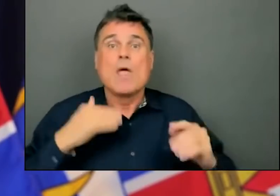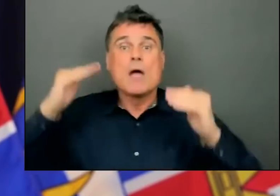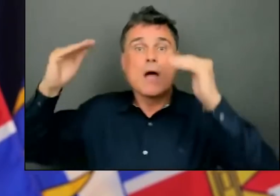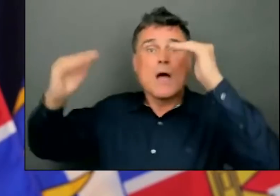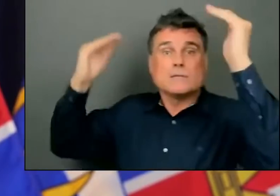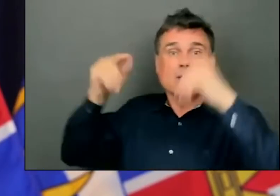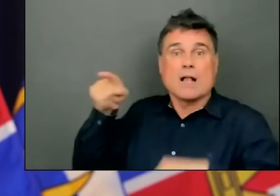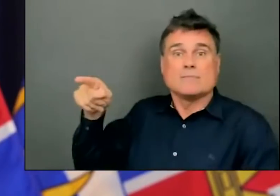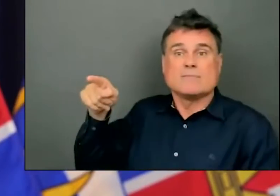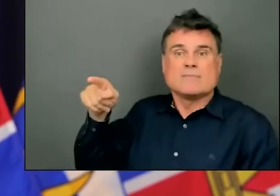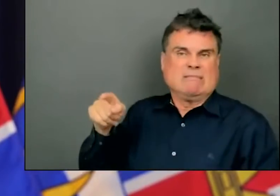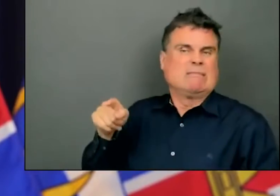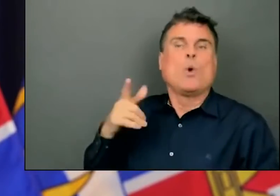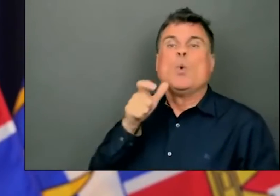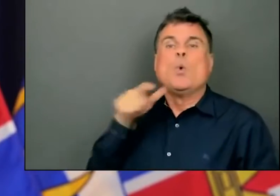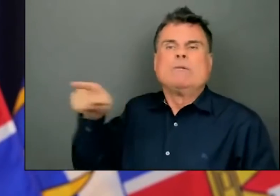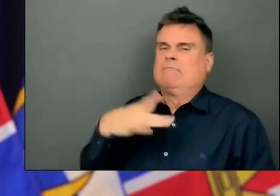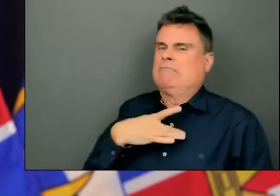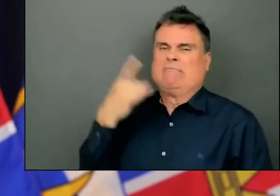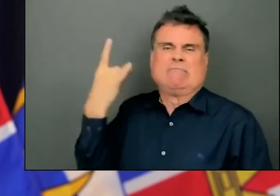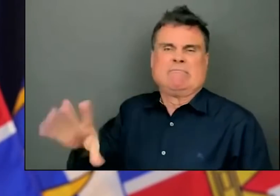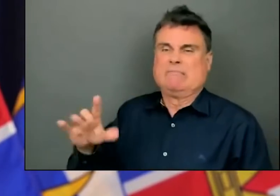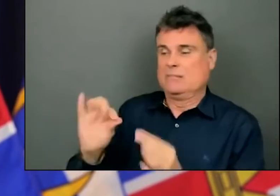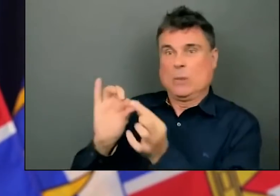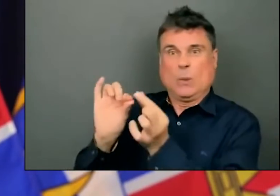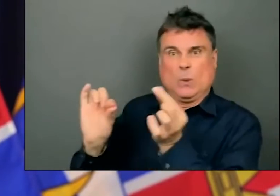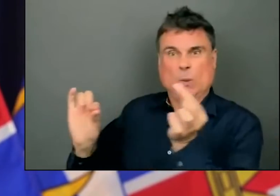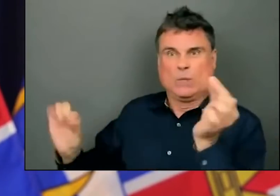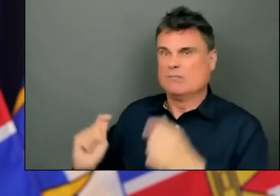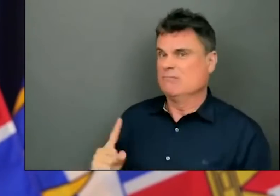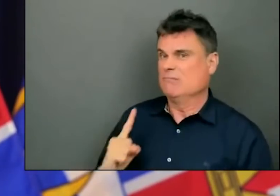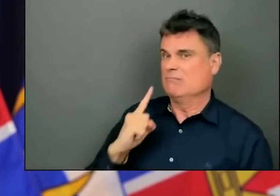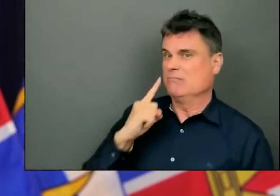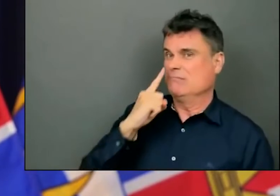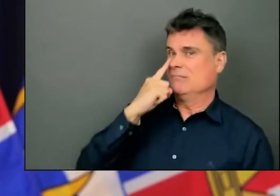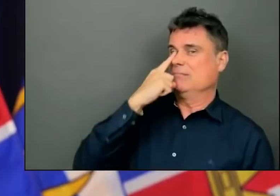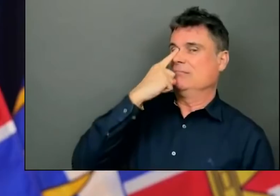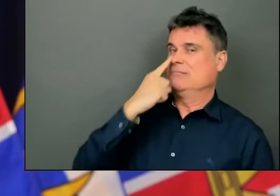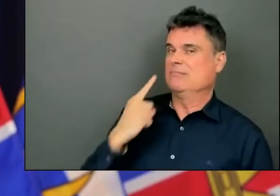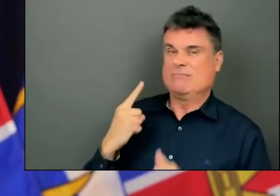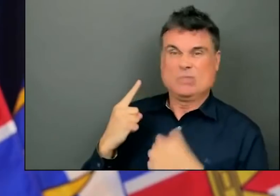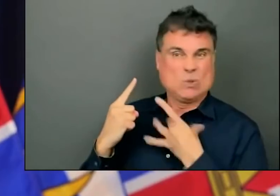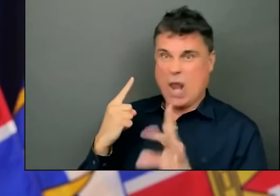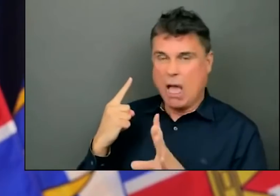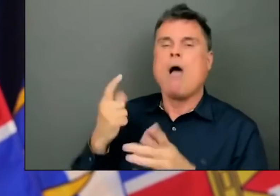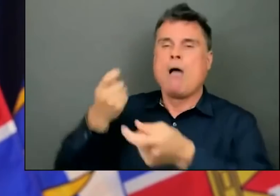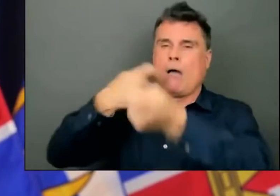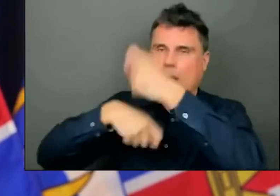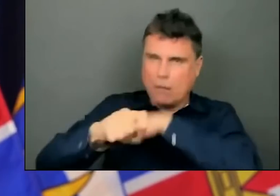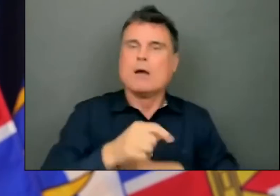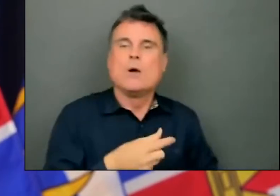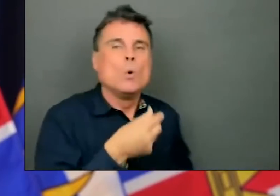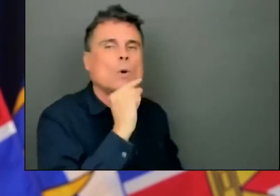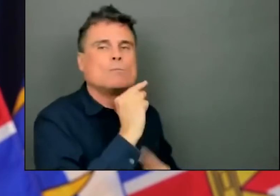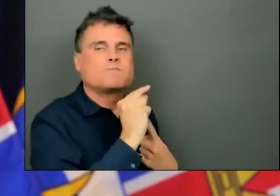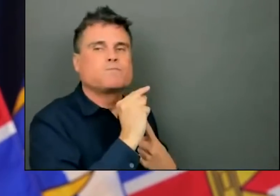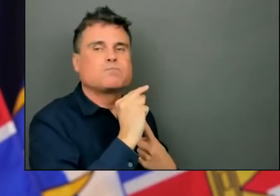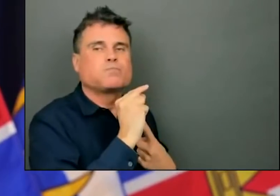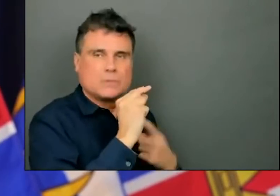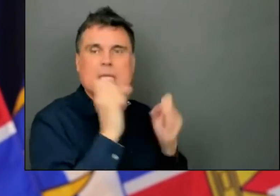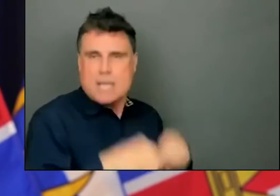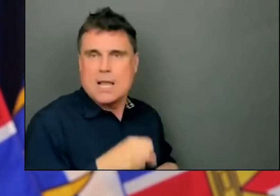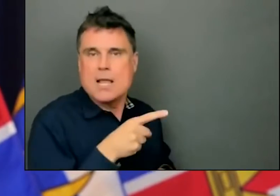stuck up in their nose, and those are available. I know some of the schools are still using those.